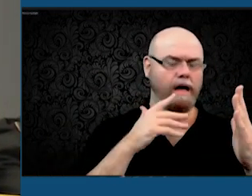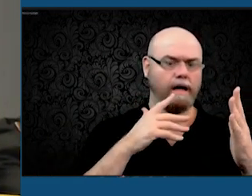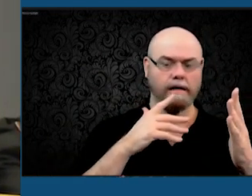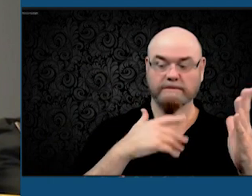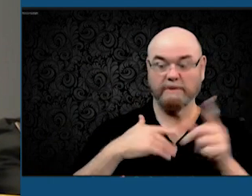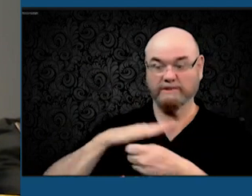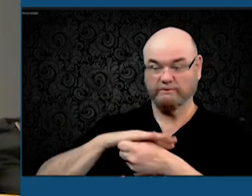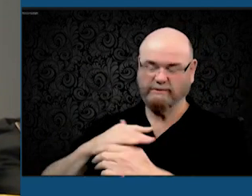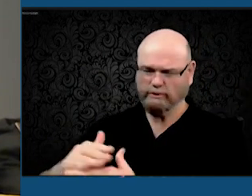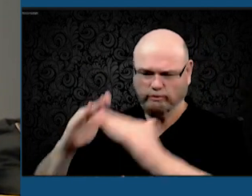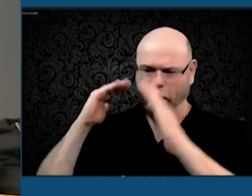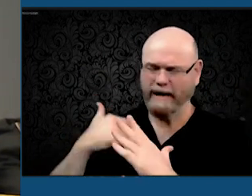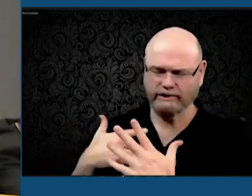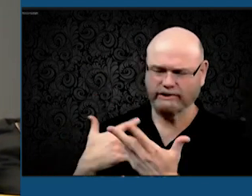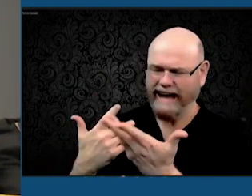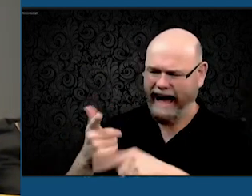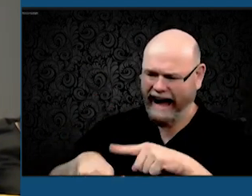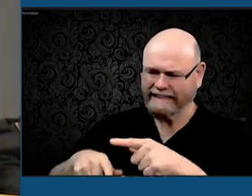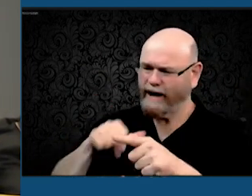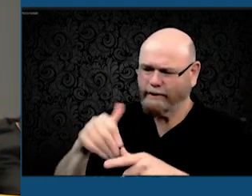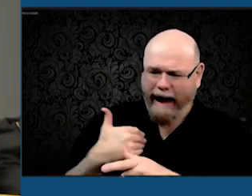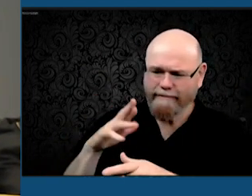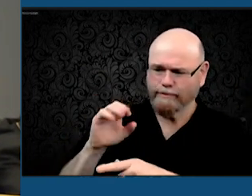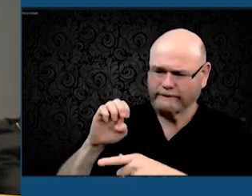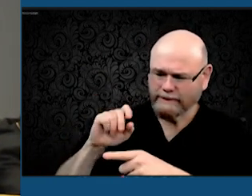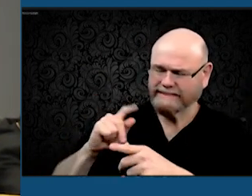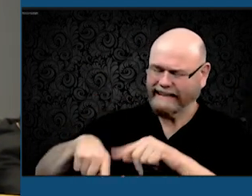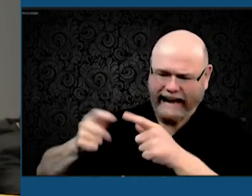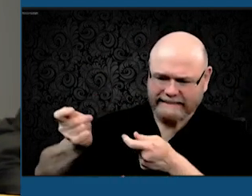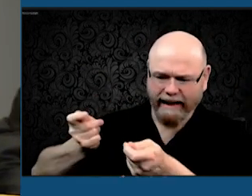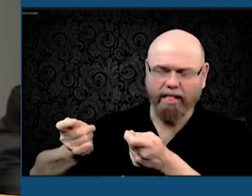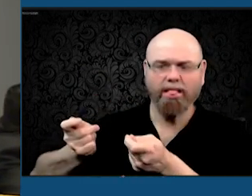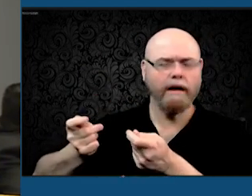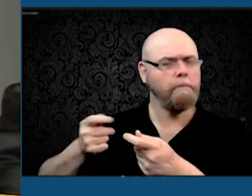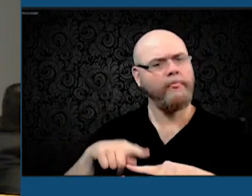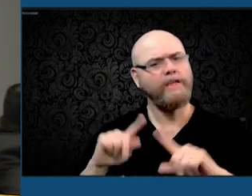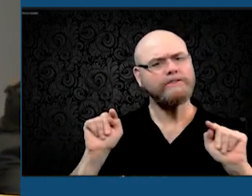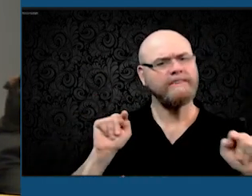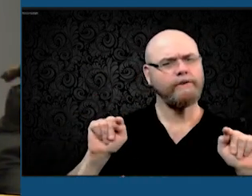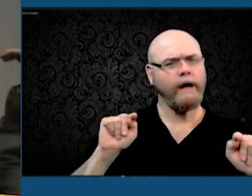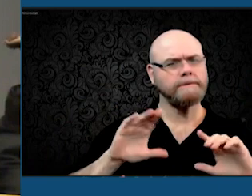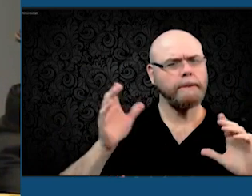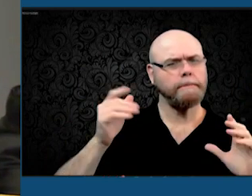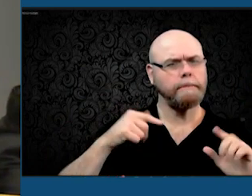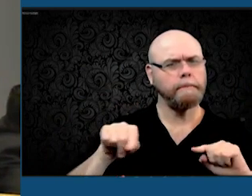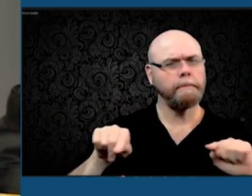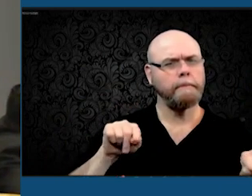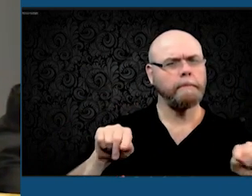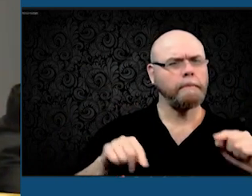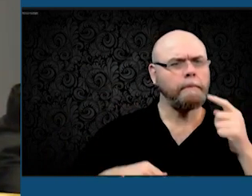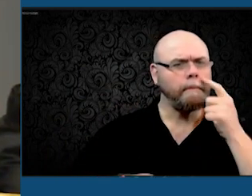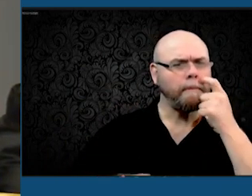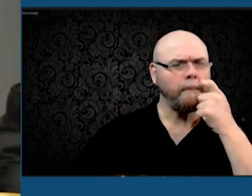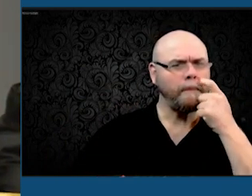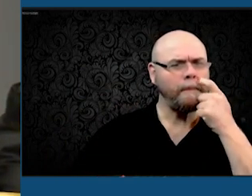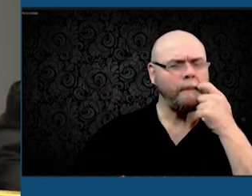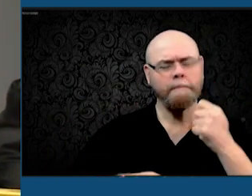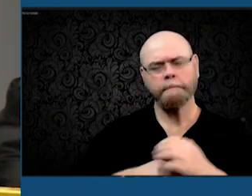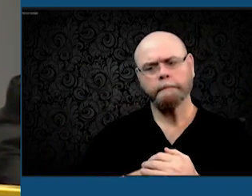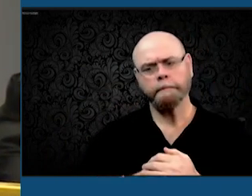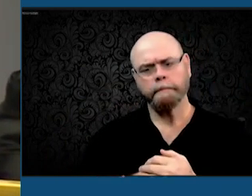the resources to deal with it. They're completely different concepts. How many of you think that the strategy that